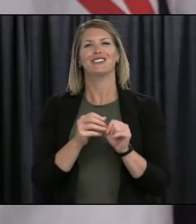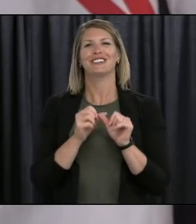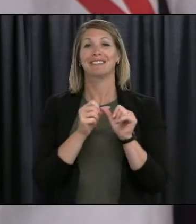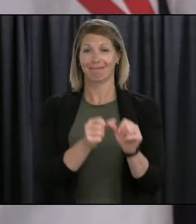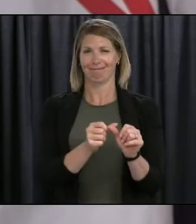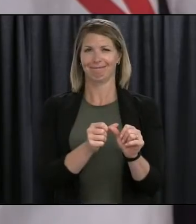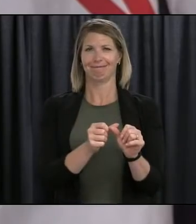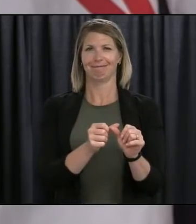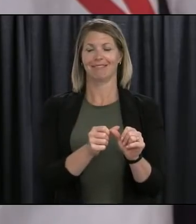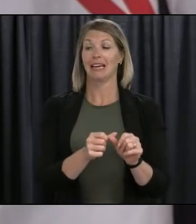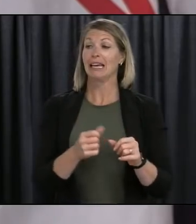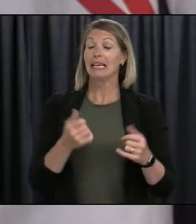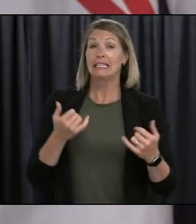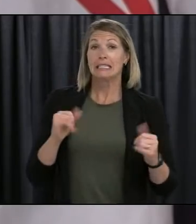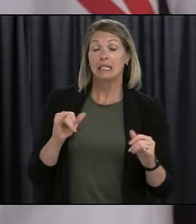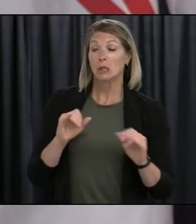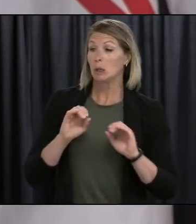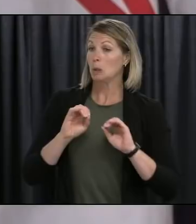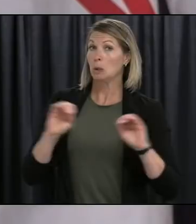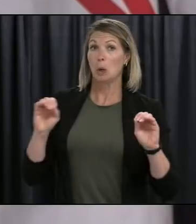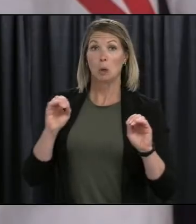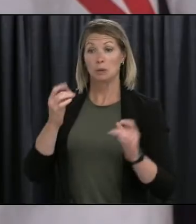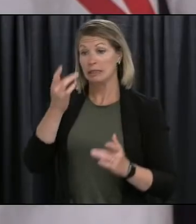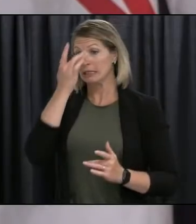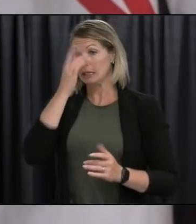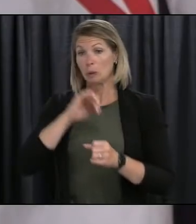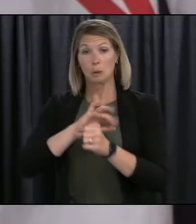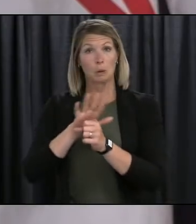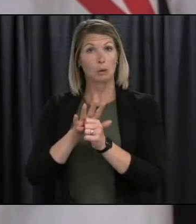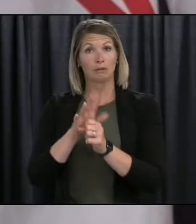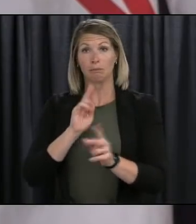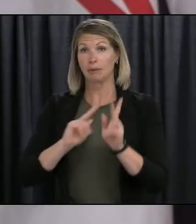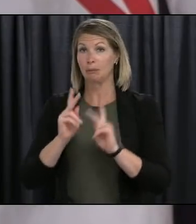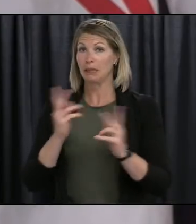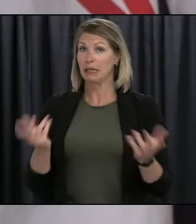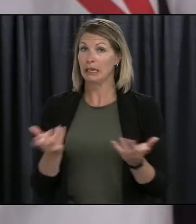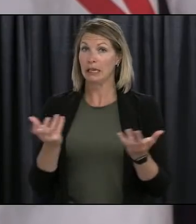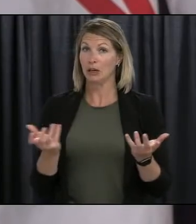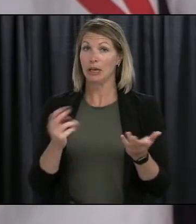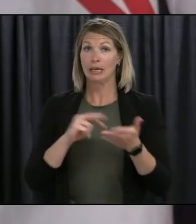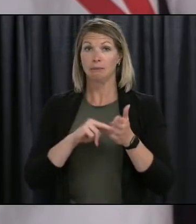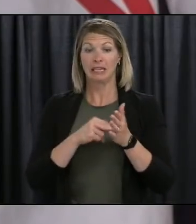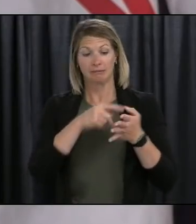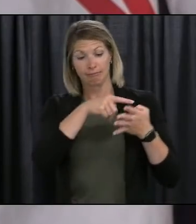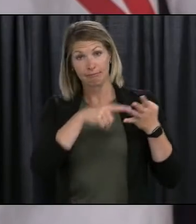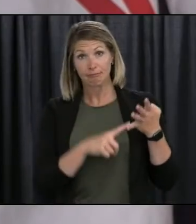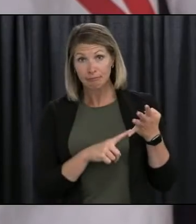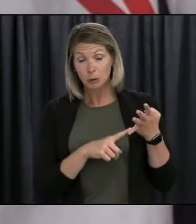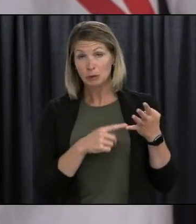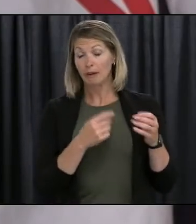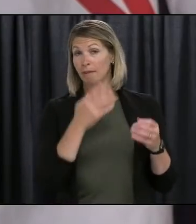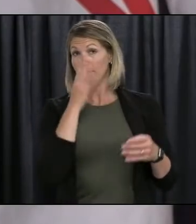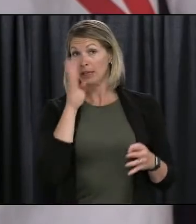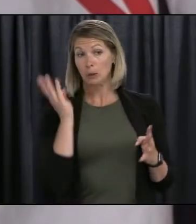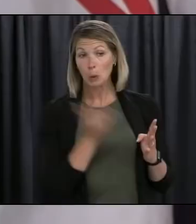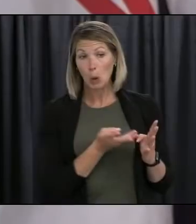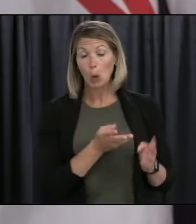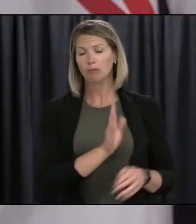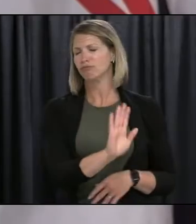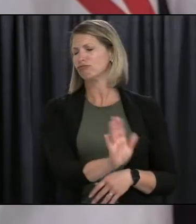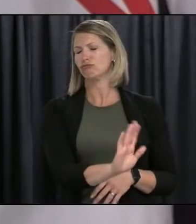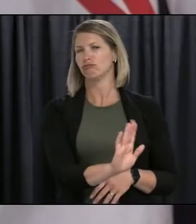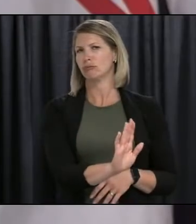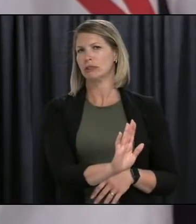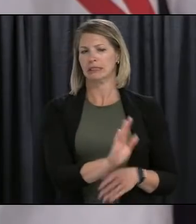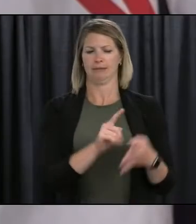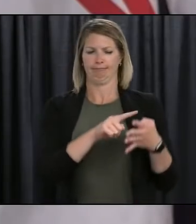does not negate the need to continue practicing these preventative measures. They have served us well to date and remain our